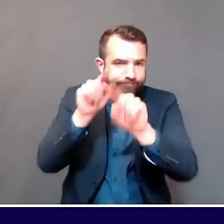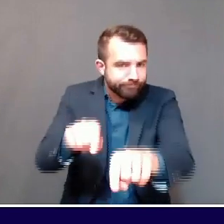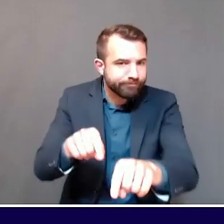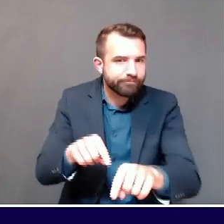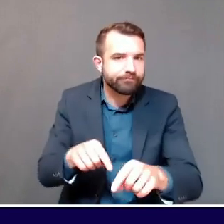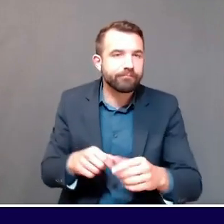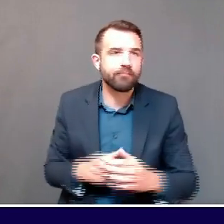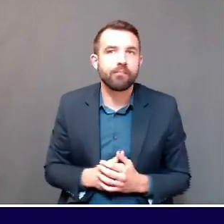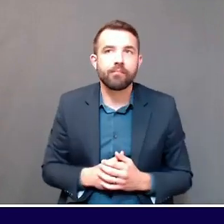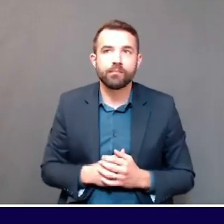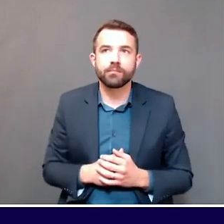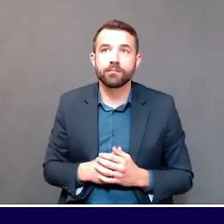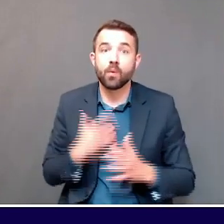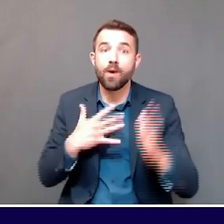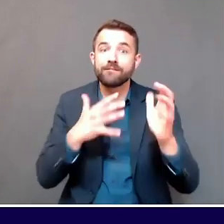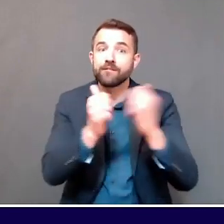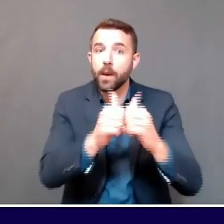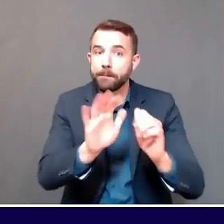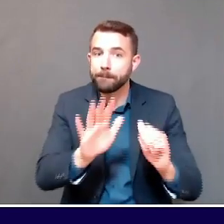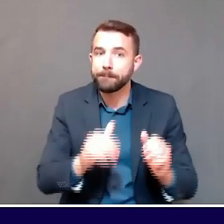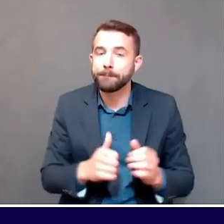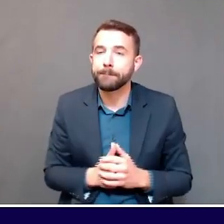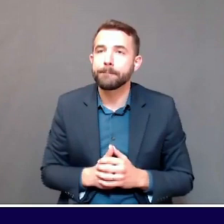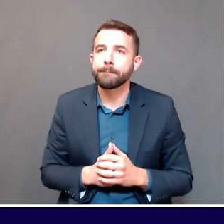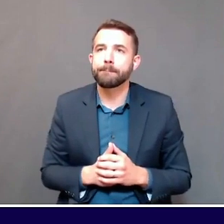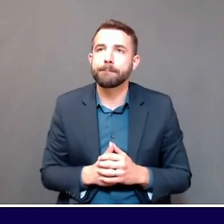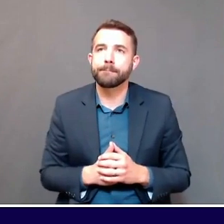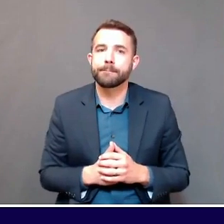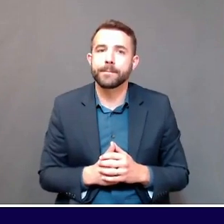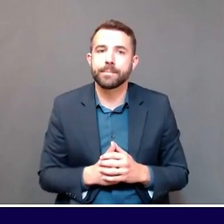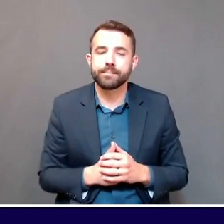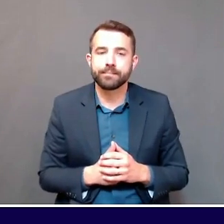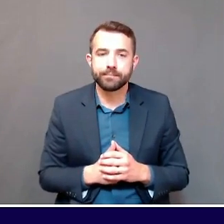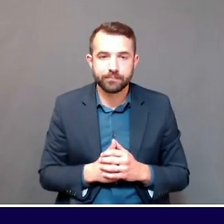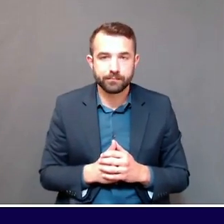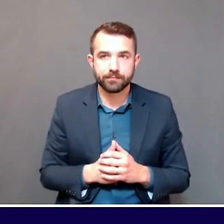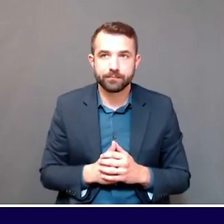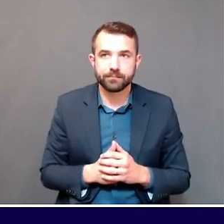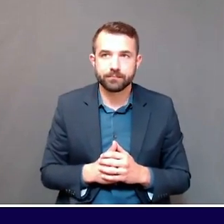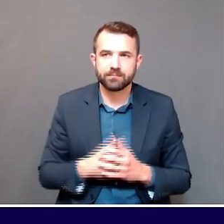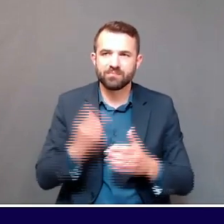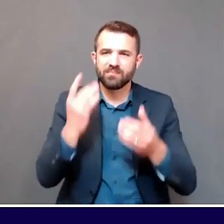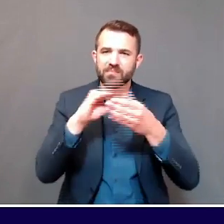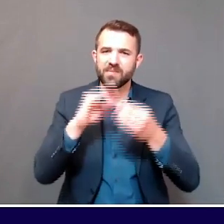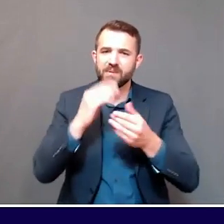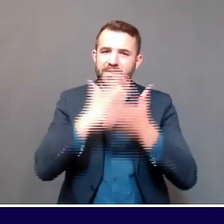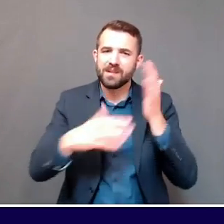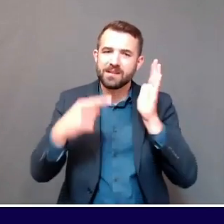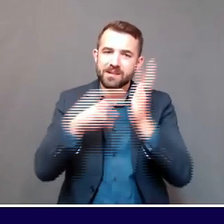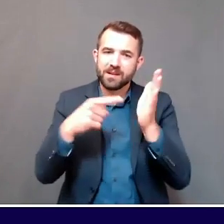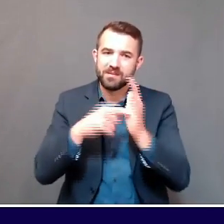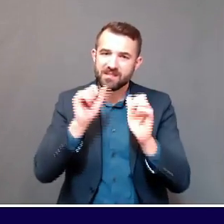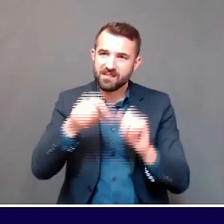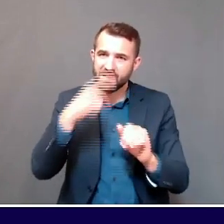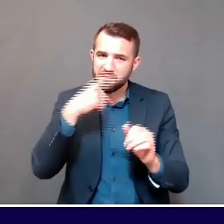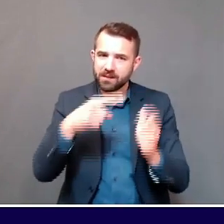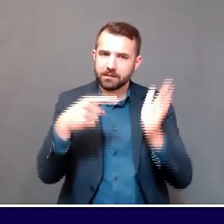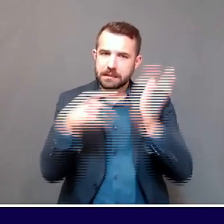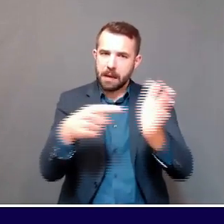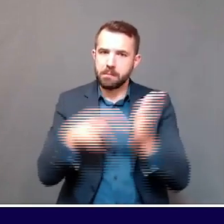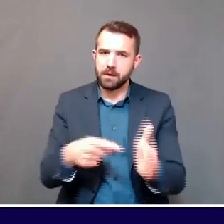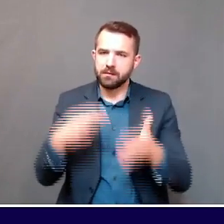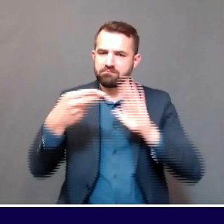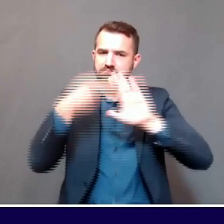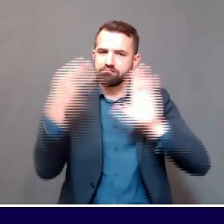that? You mentioned, Sure. You did mention some of the symptoms and things, but what are those symptoms specifically